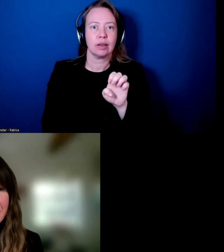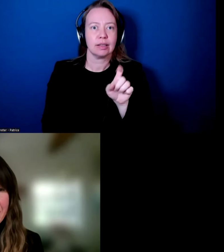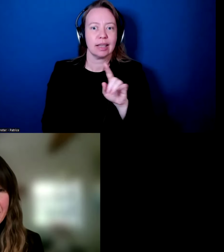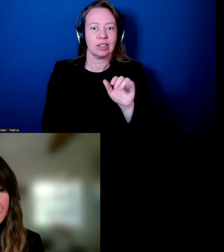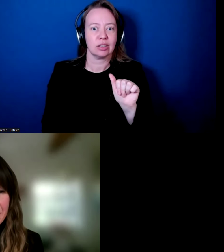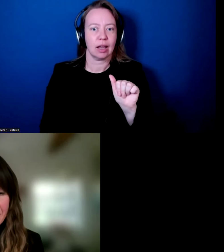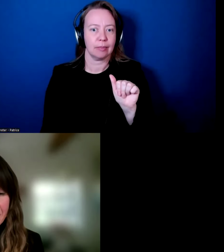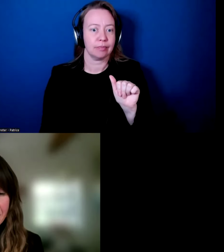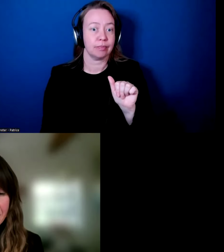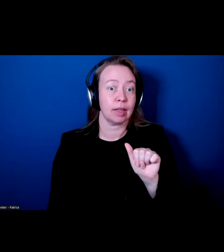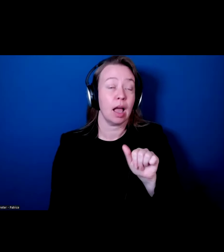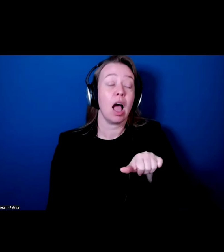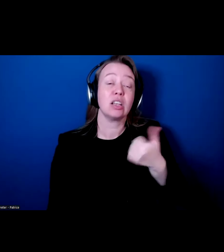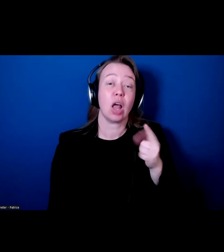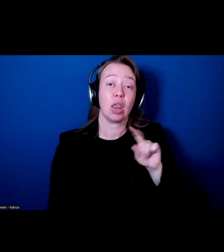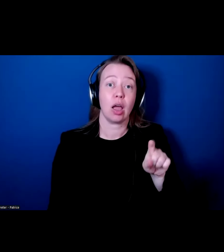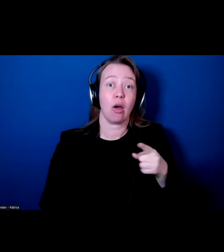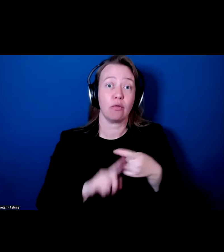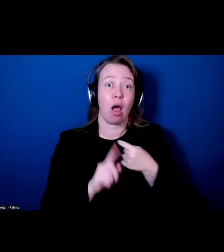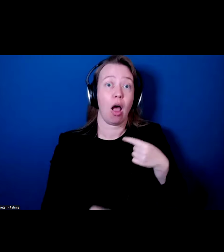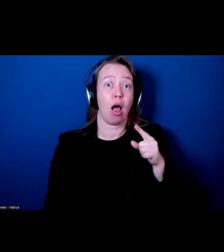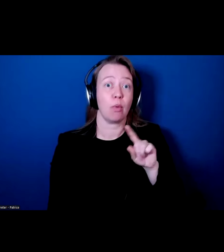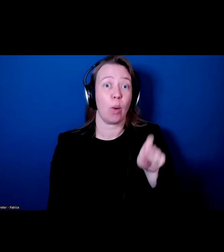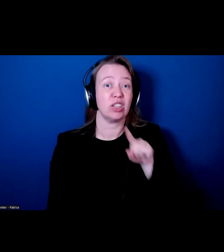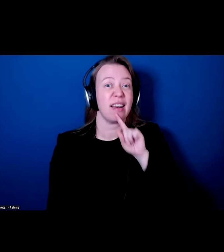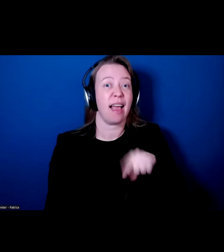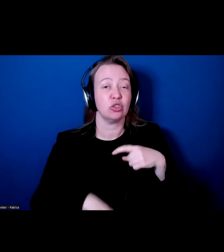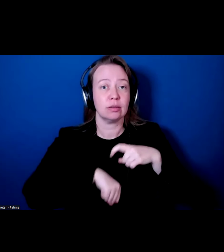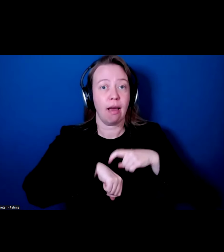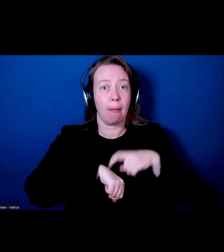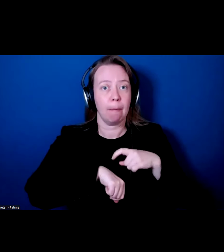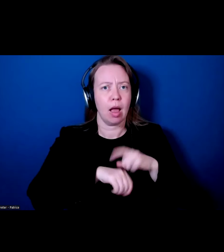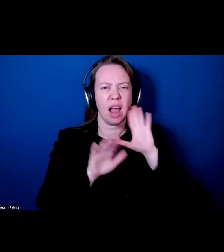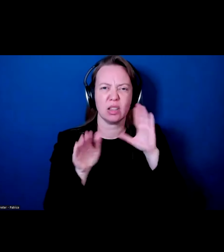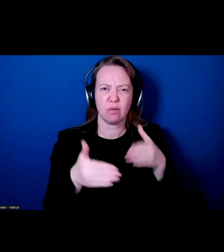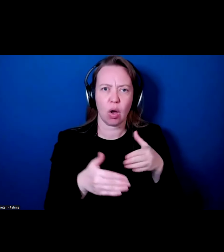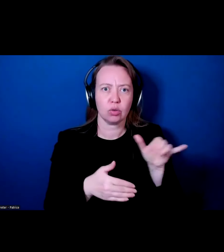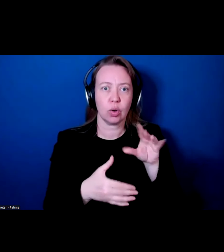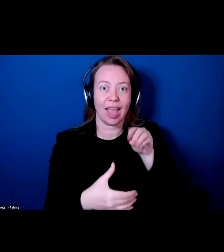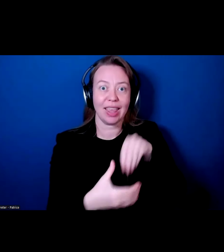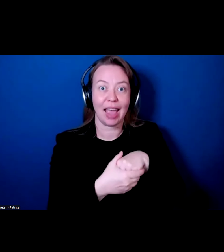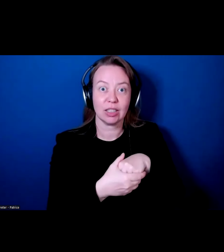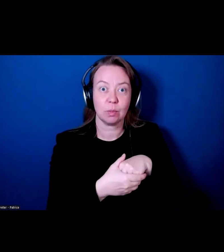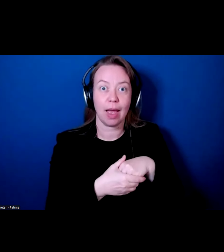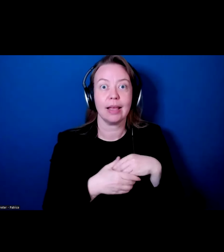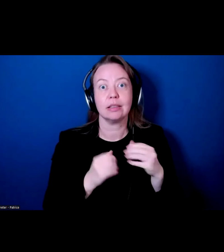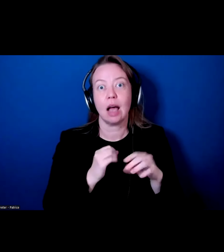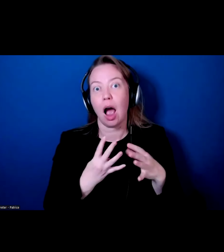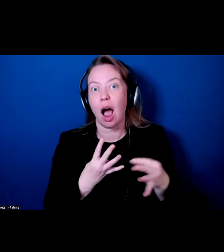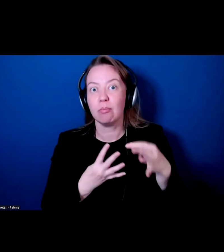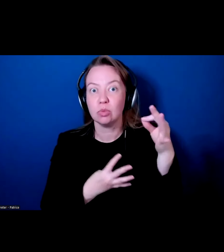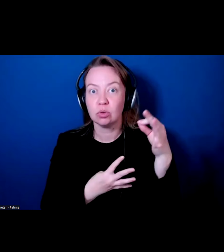to another question from the Q&A. And this one is also focused a bit on engagement strategies, but it's